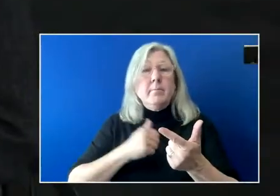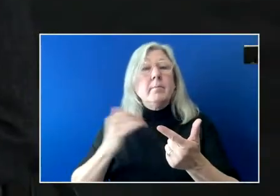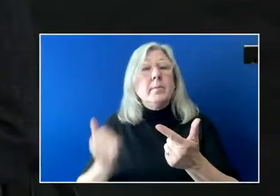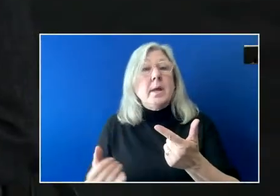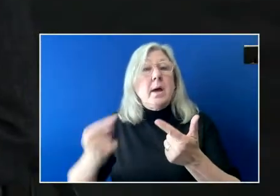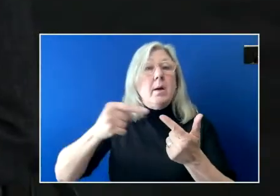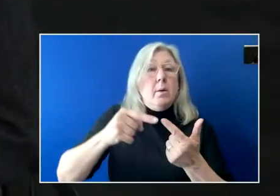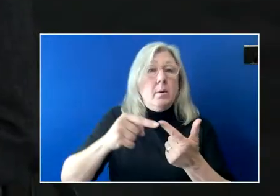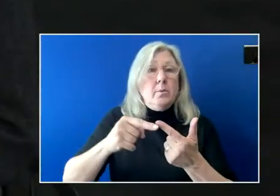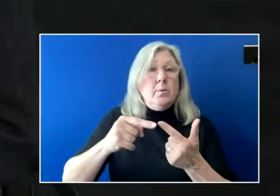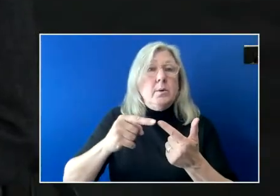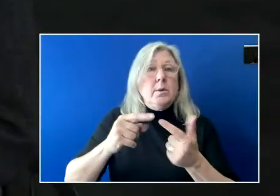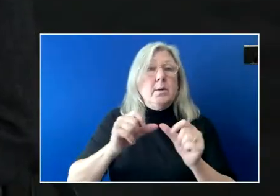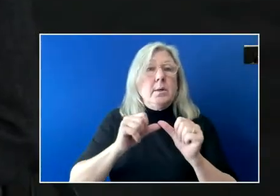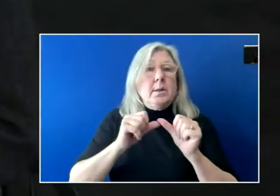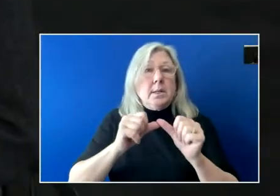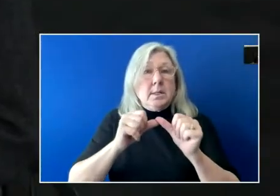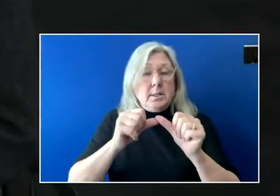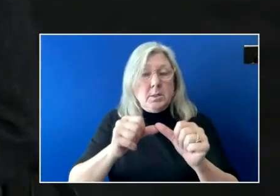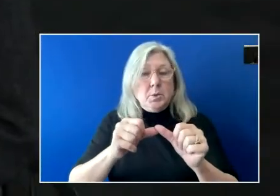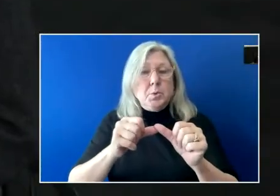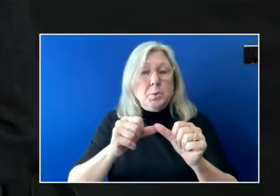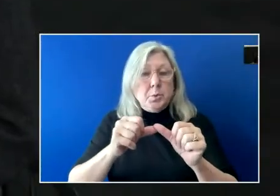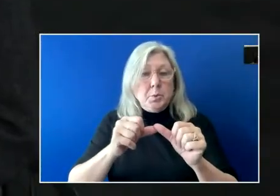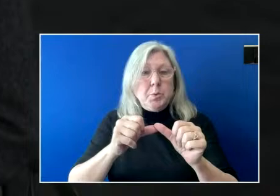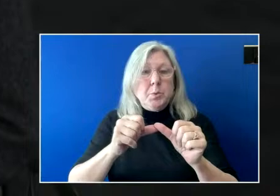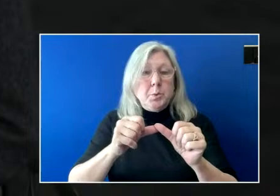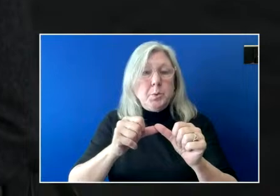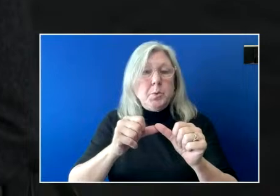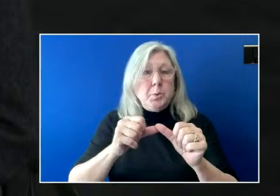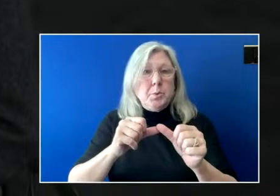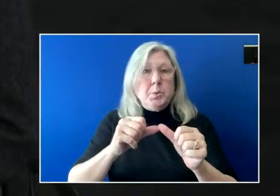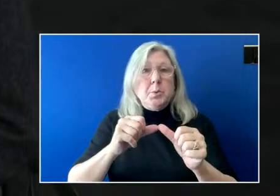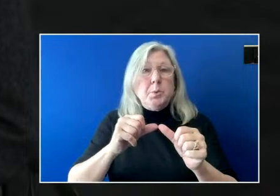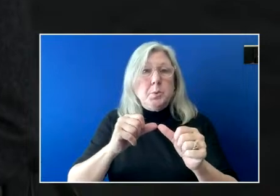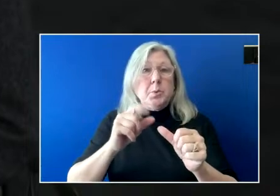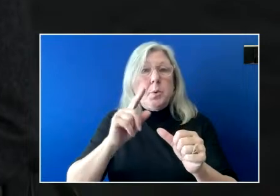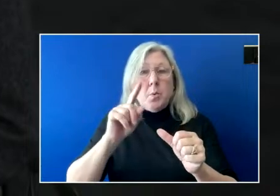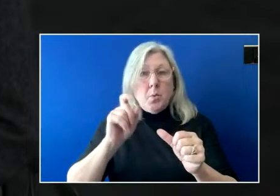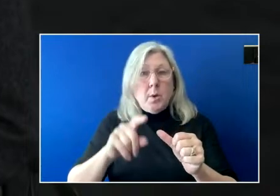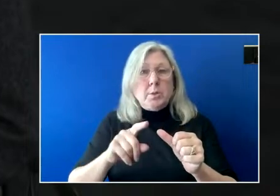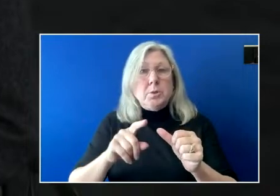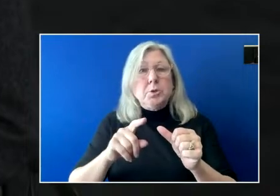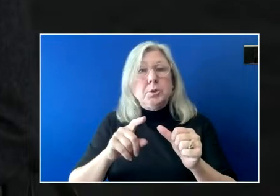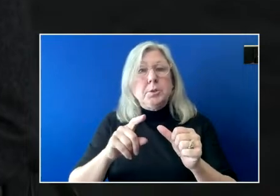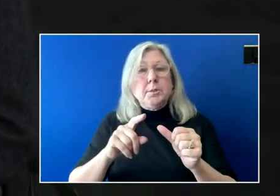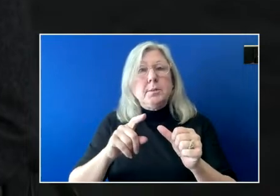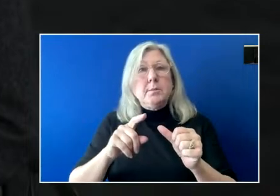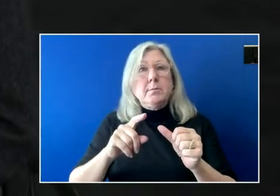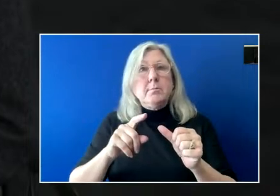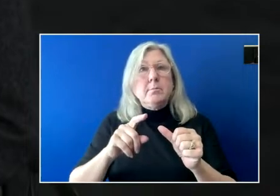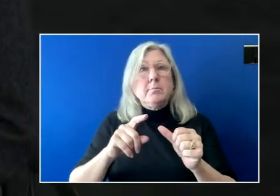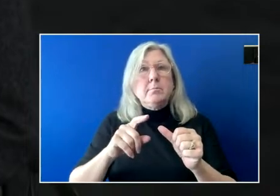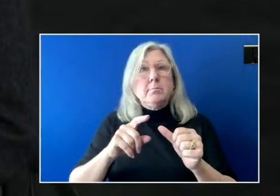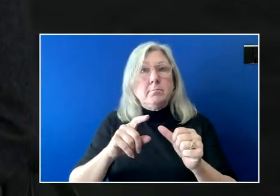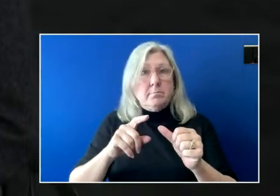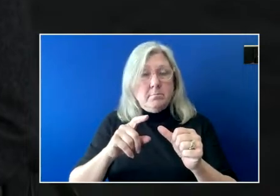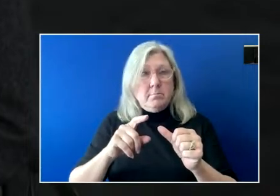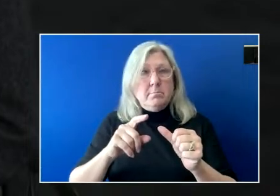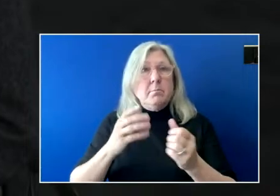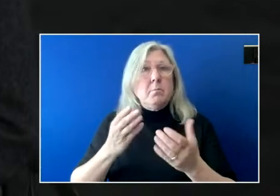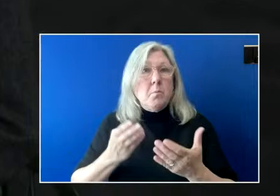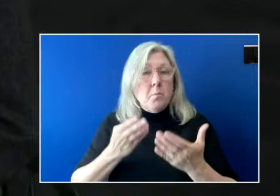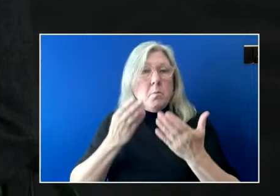the continuing uh question being the um motion